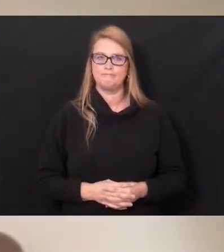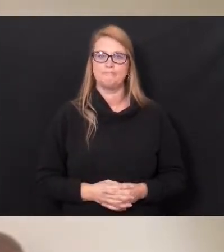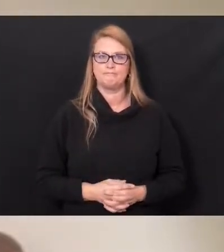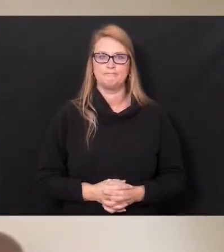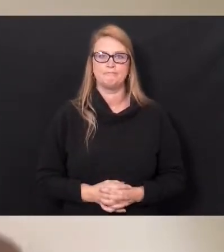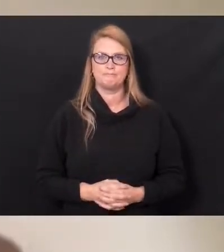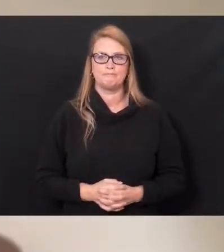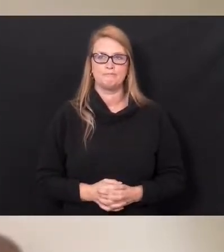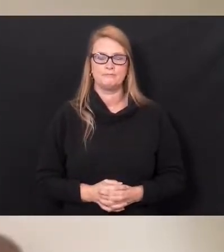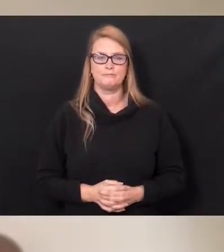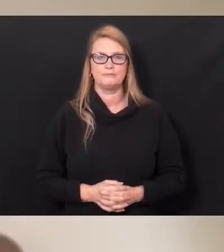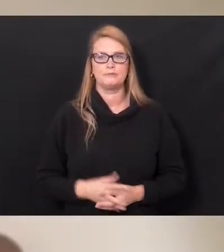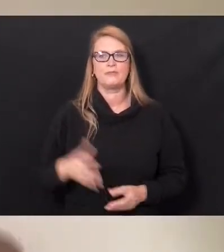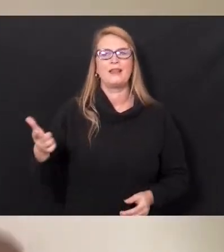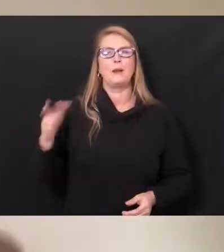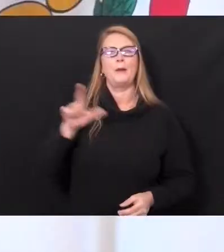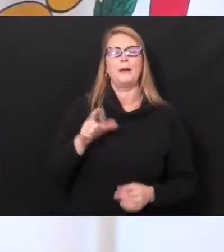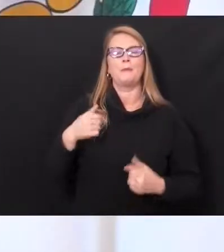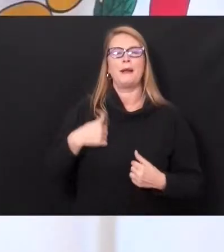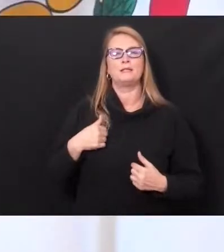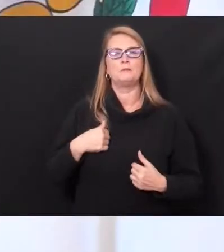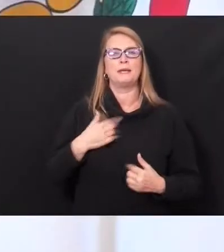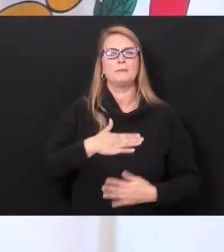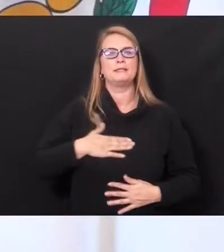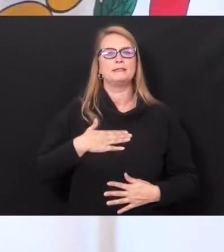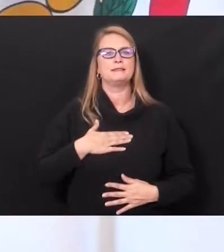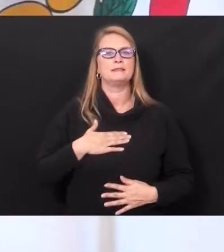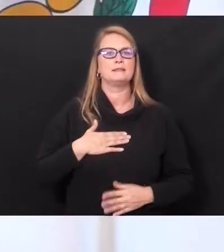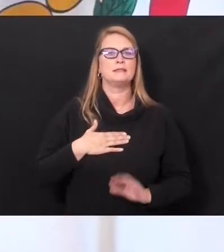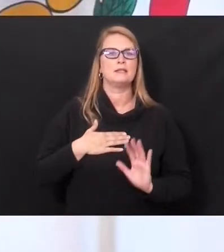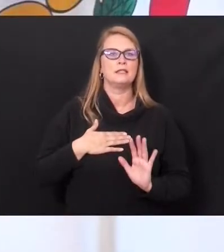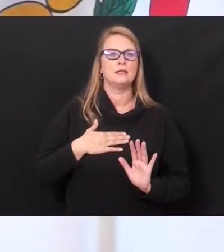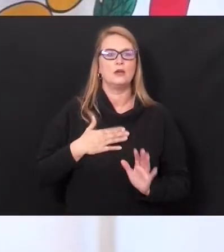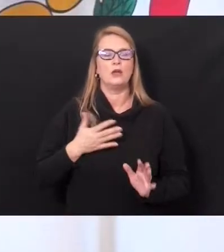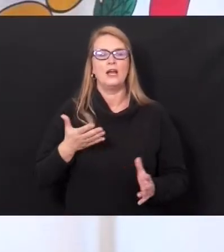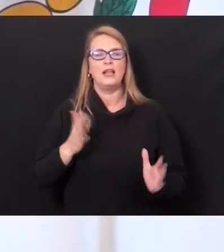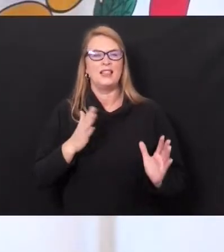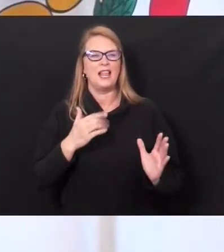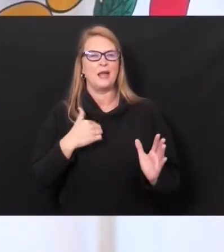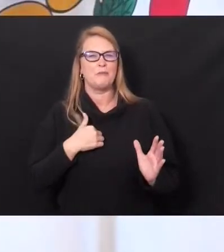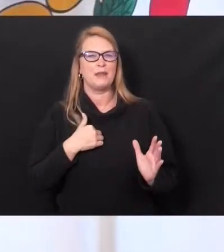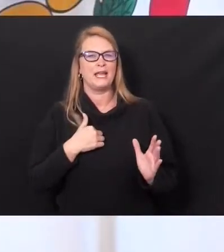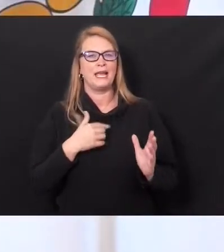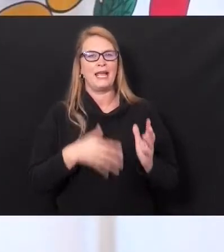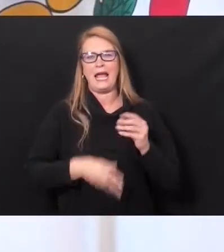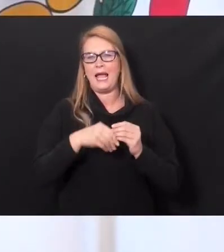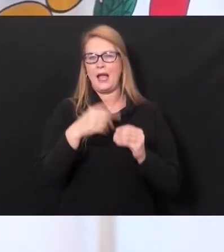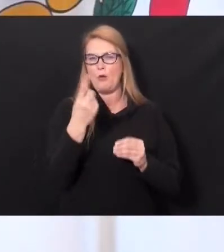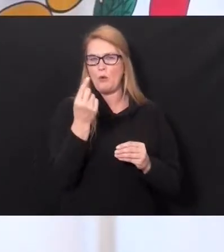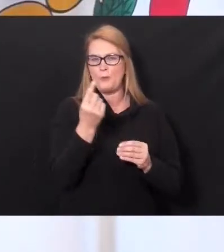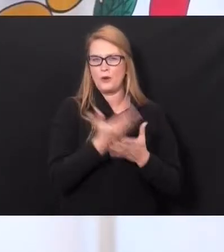receiving. Back to me just one second. Let me mention one other thing. And,